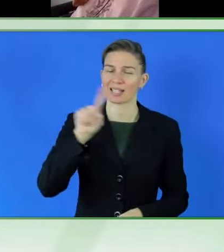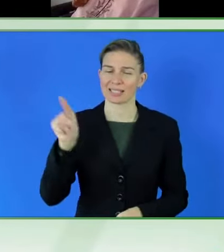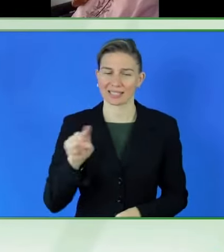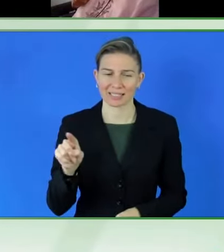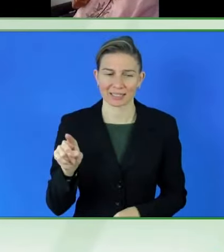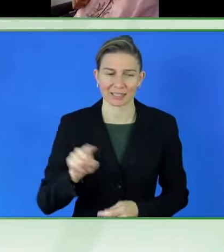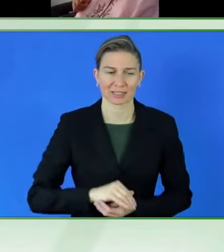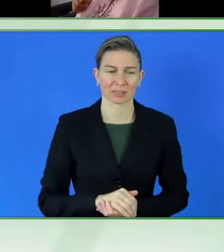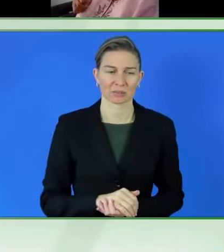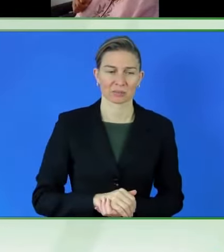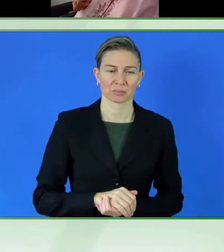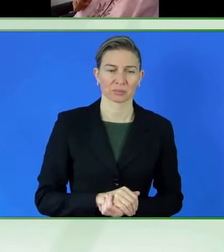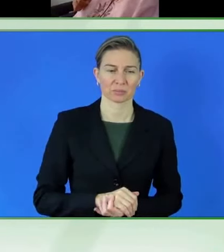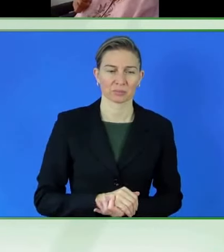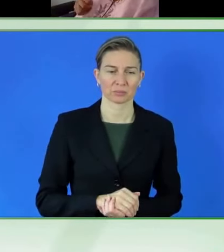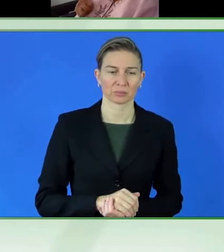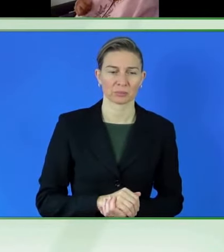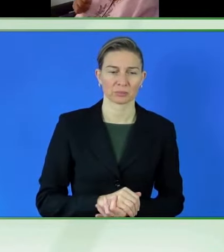Next slide, please.